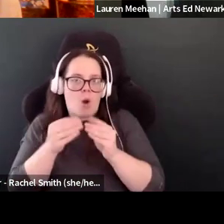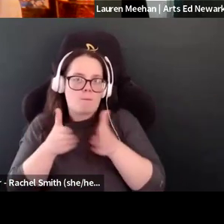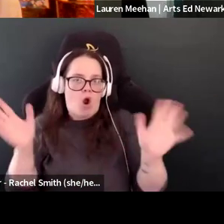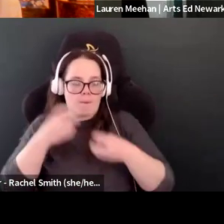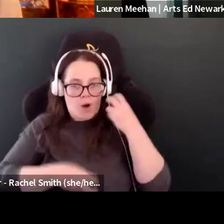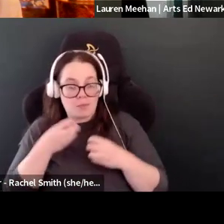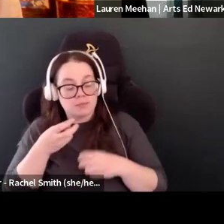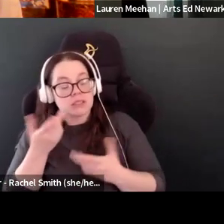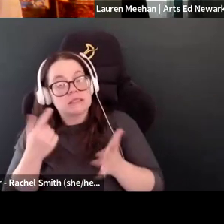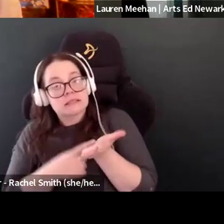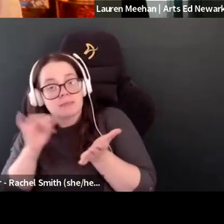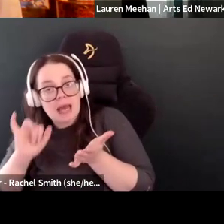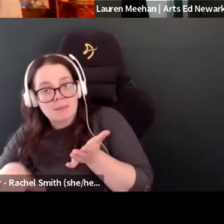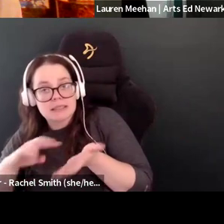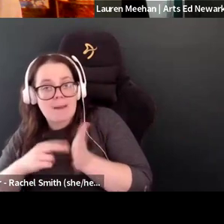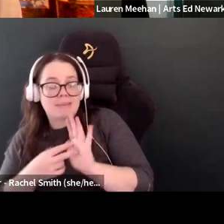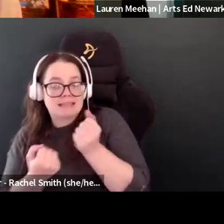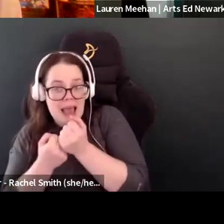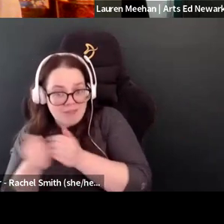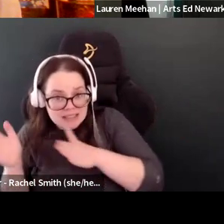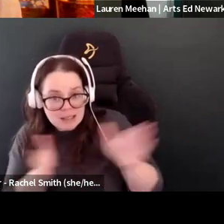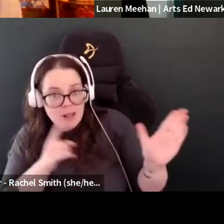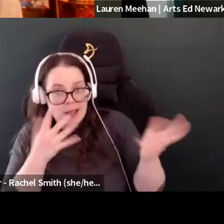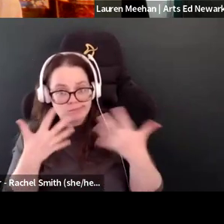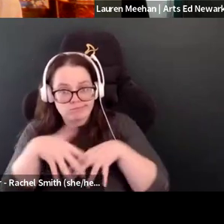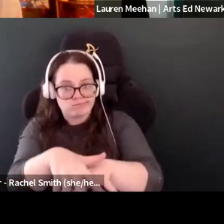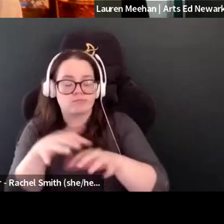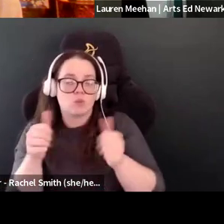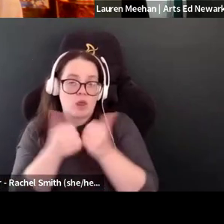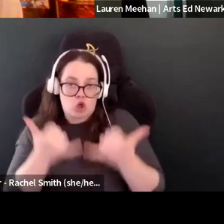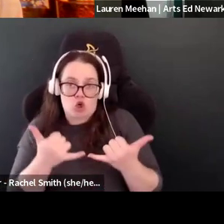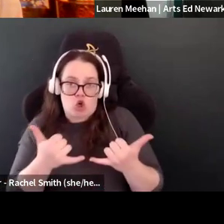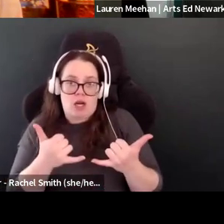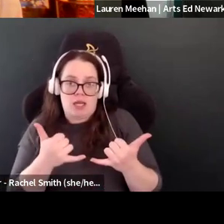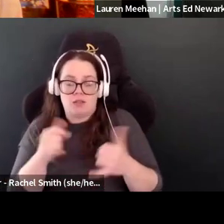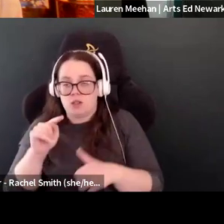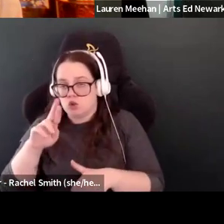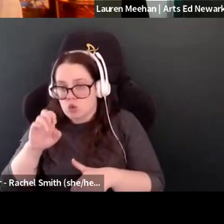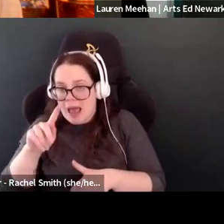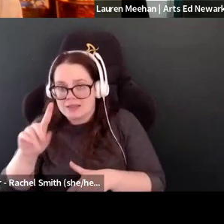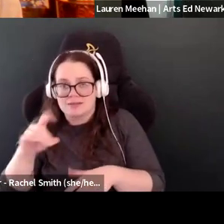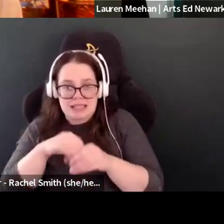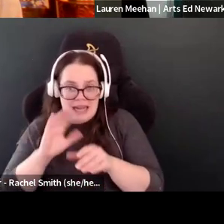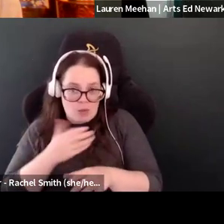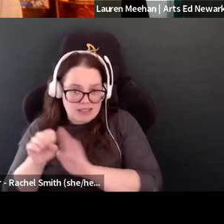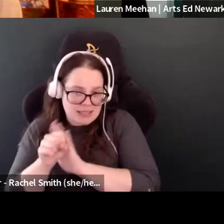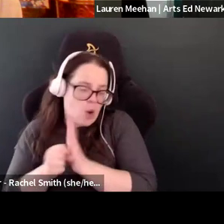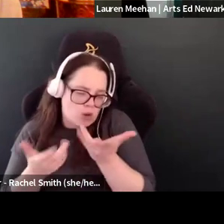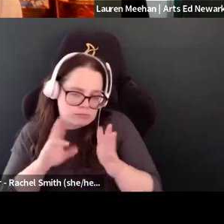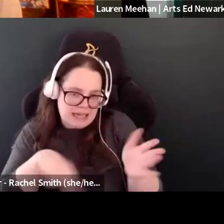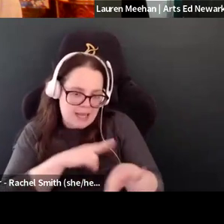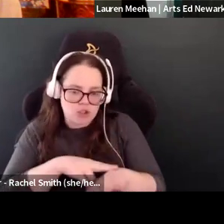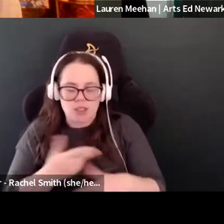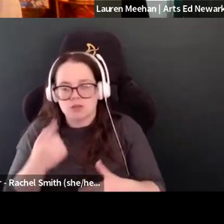with whatever the current educational trends are in our state or in our nation, for that matter. So, for example, in South Carolina, teacher recruitment,